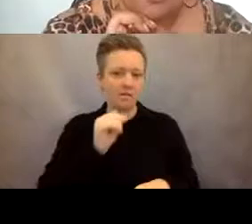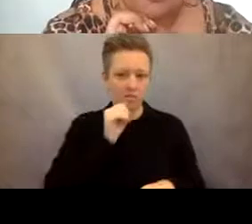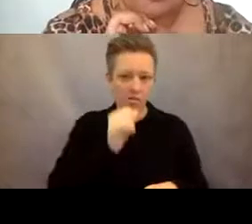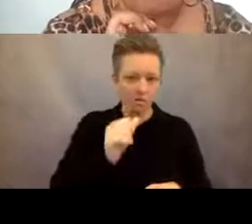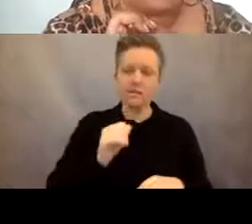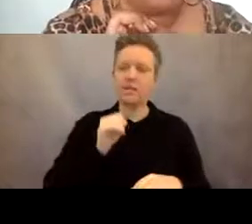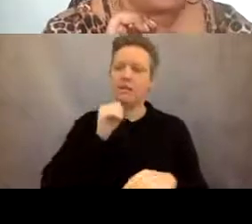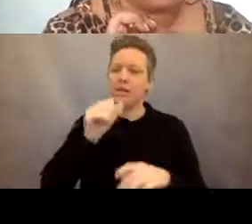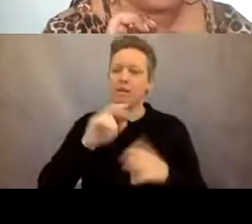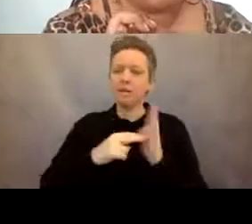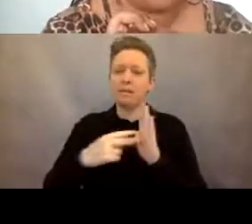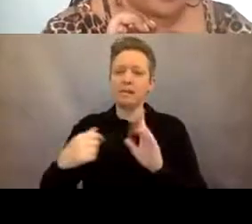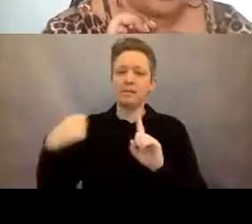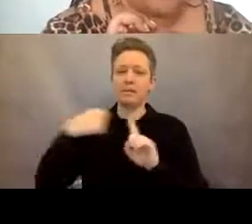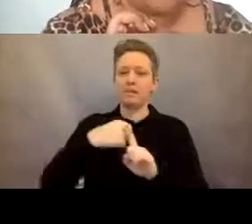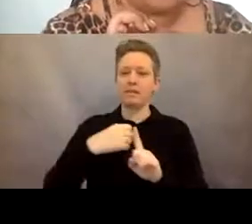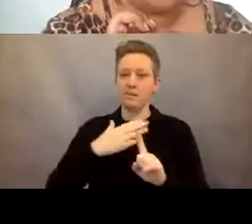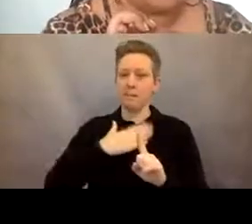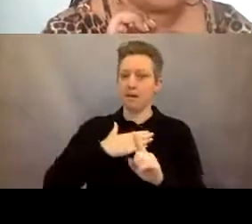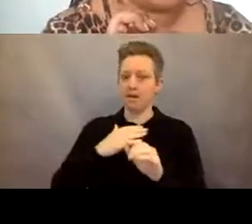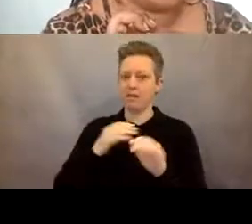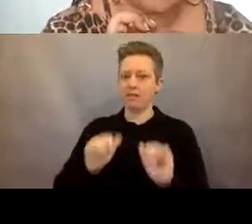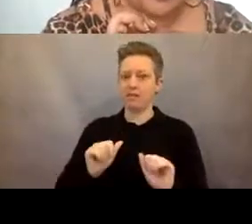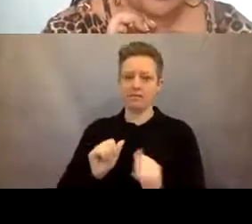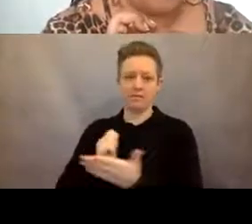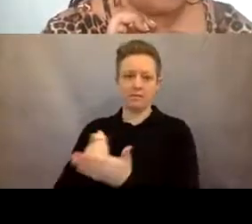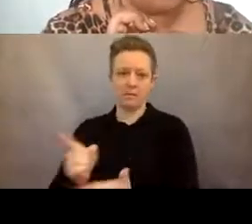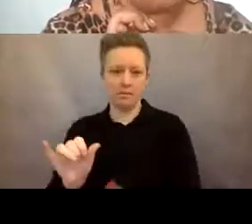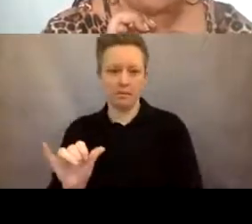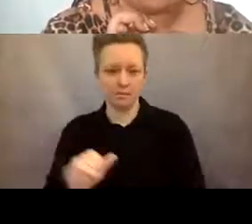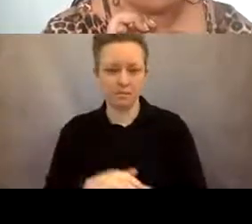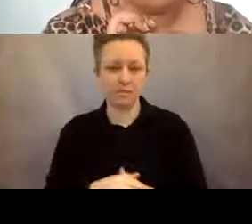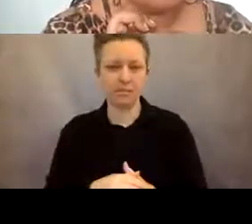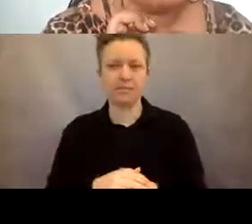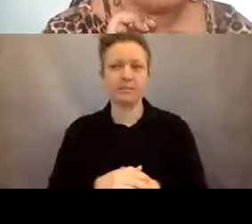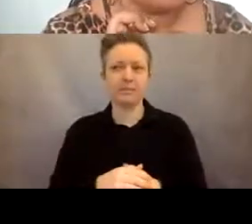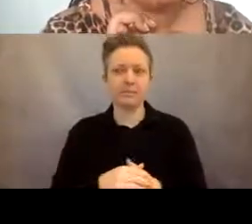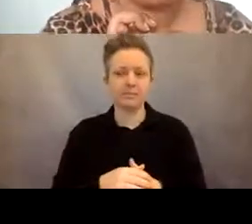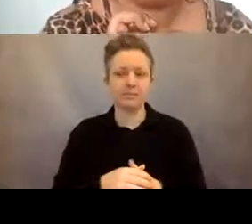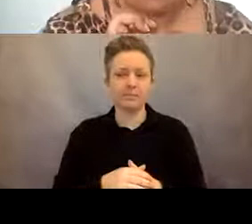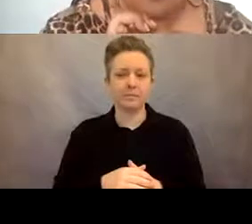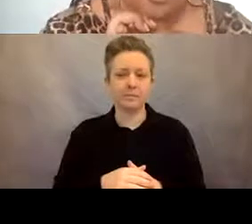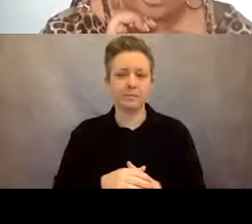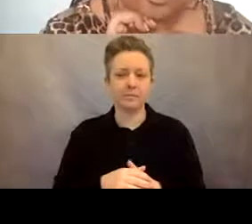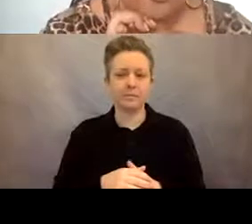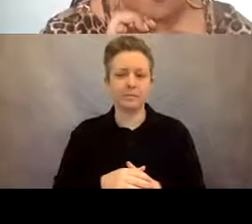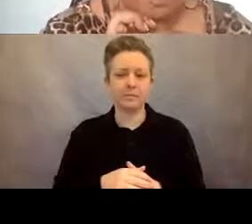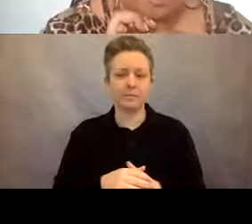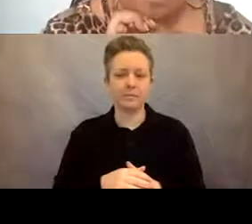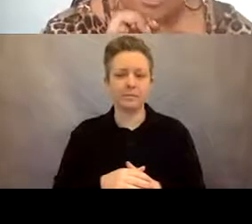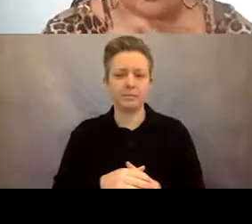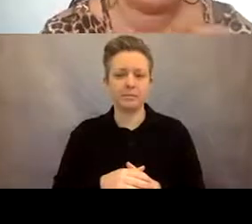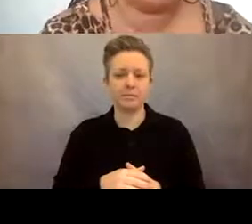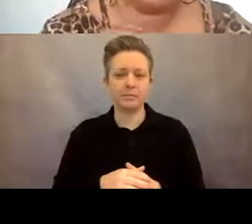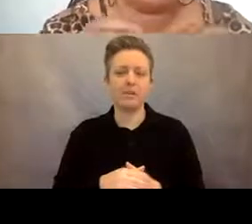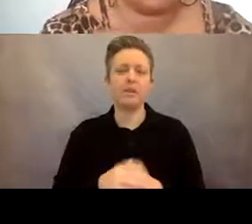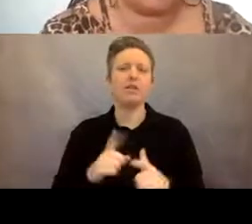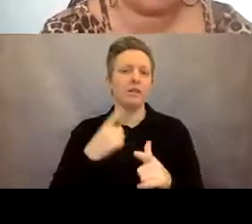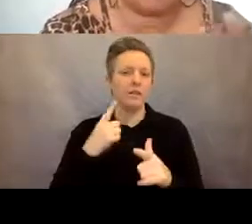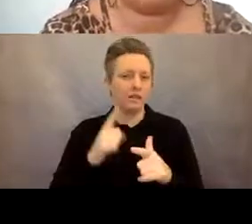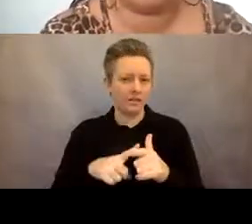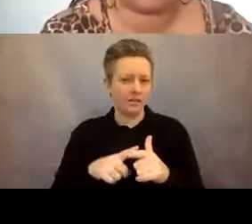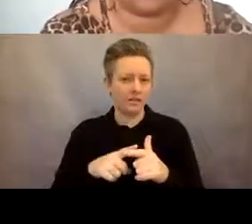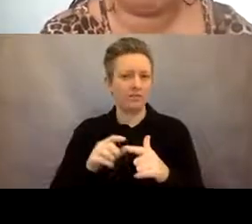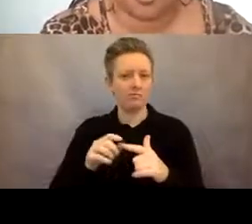record, as much as they wanted to explain it so we could write a whole reframe a whole narrative for them, right? So to